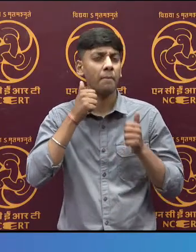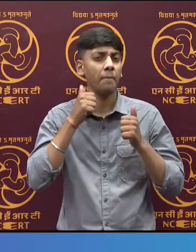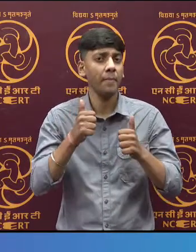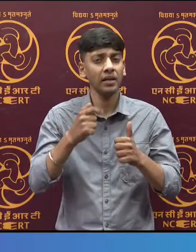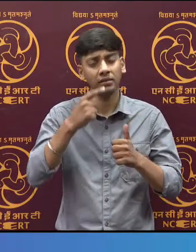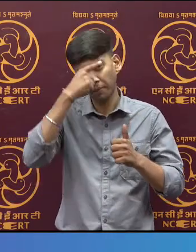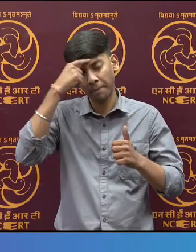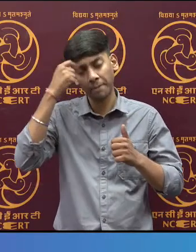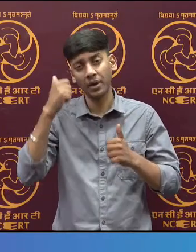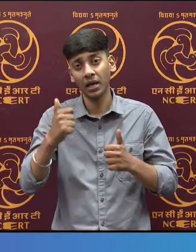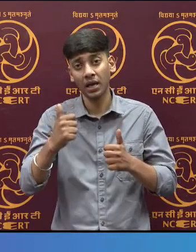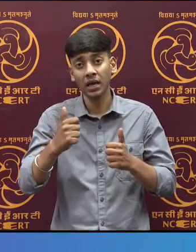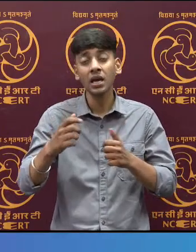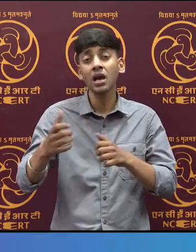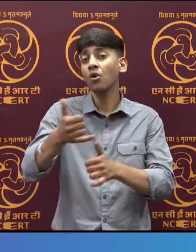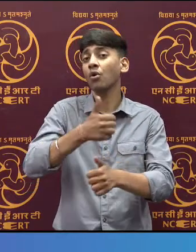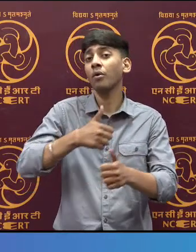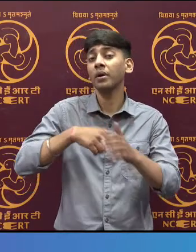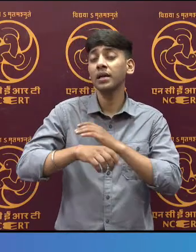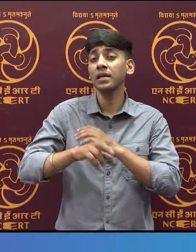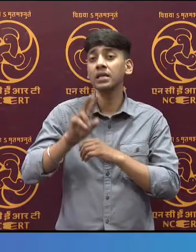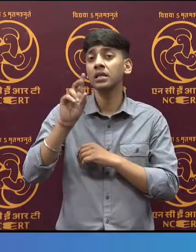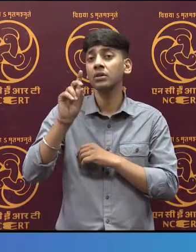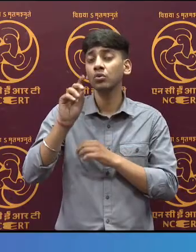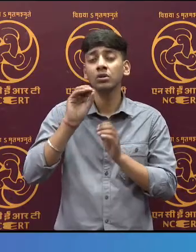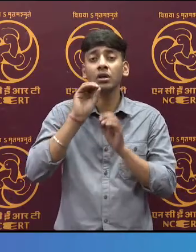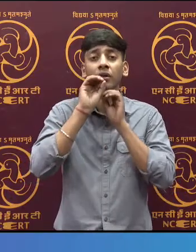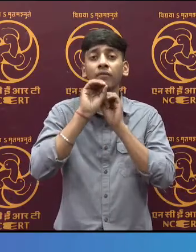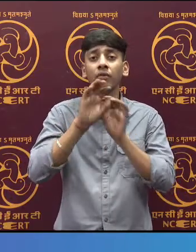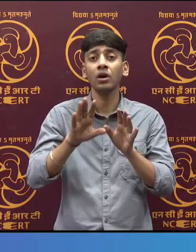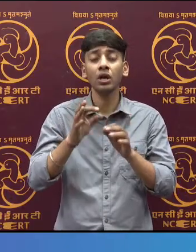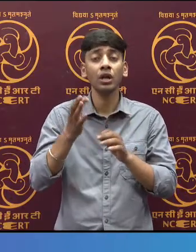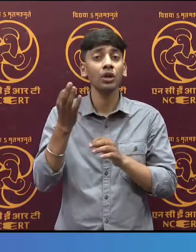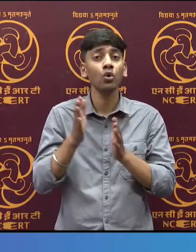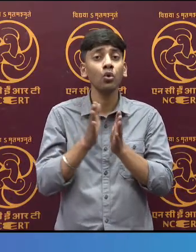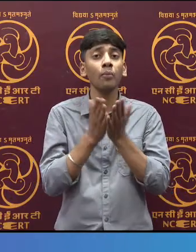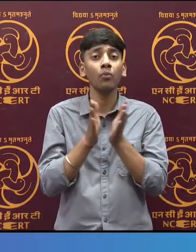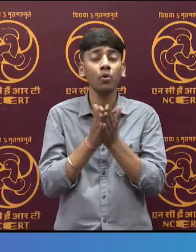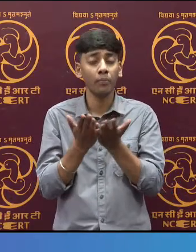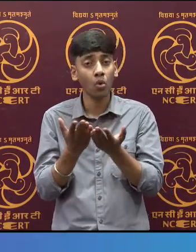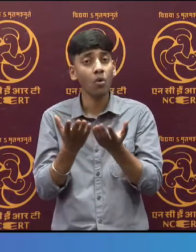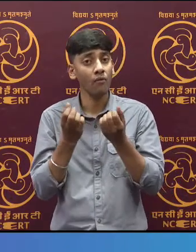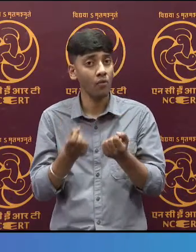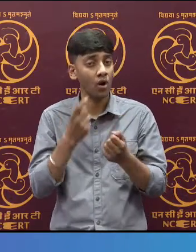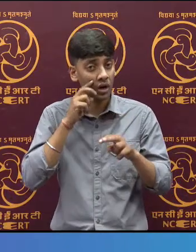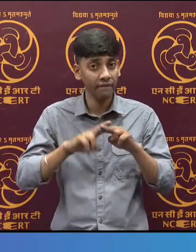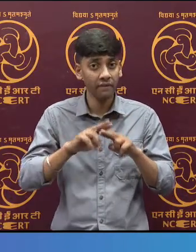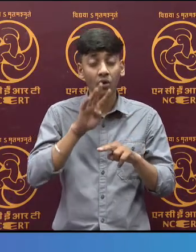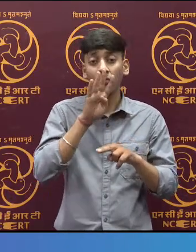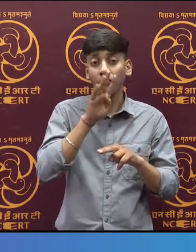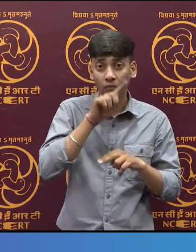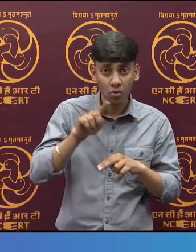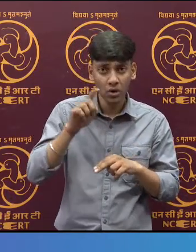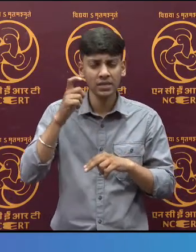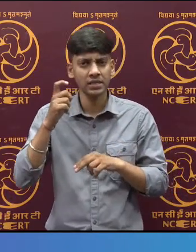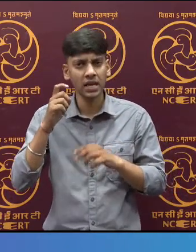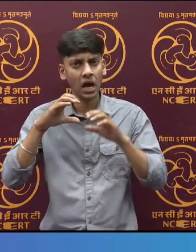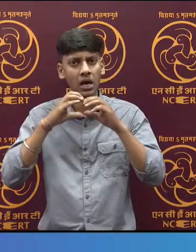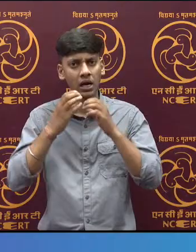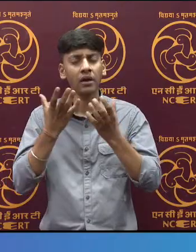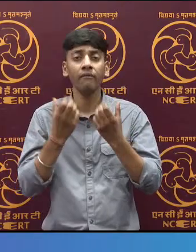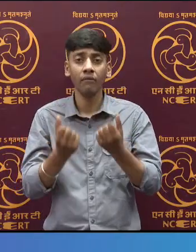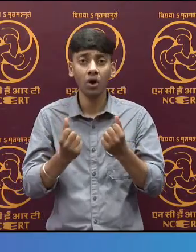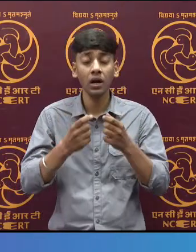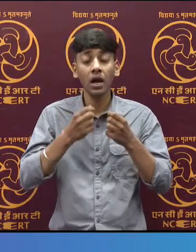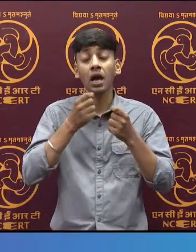this competition. And also the second information is the new NCERT textbook for grades 4 and 7 are now available on